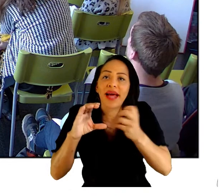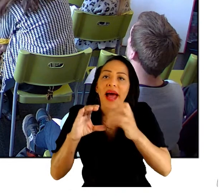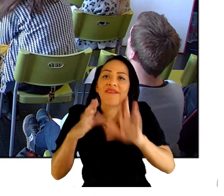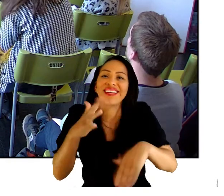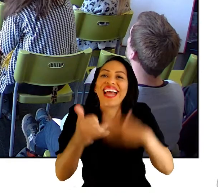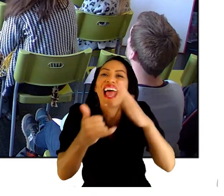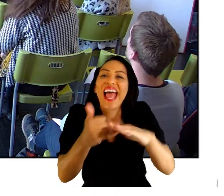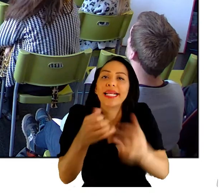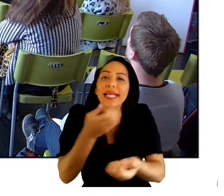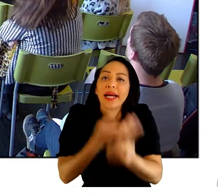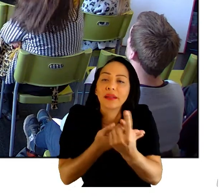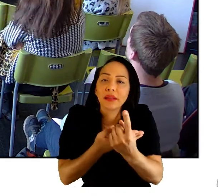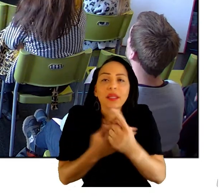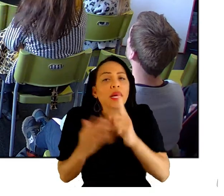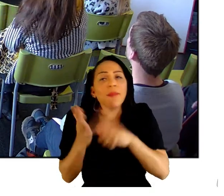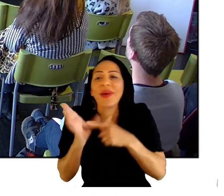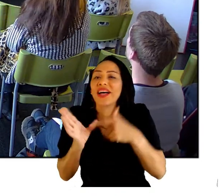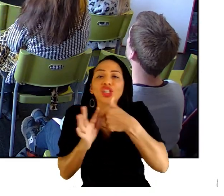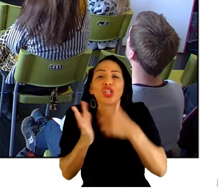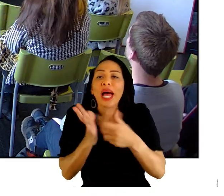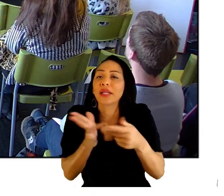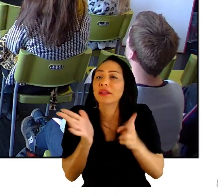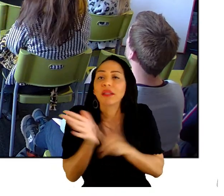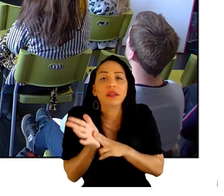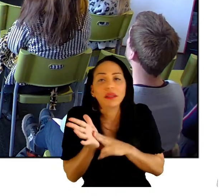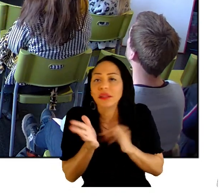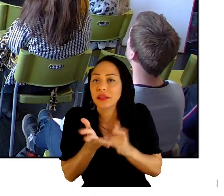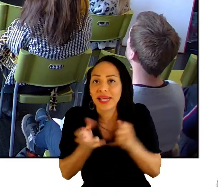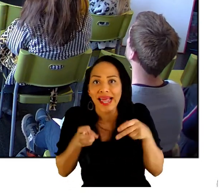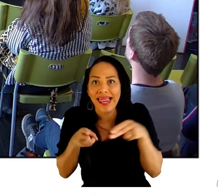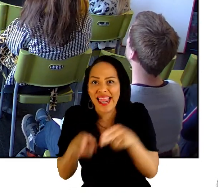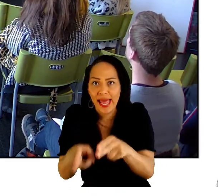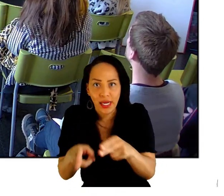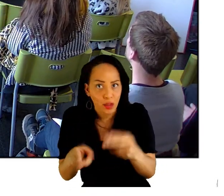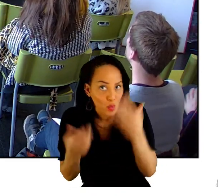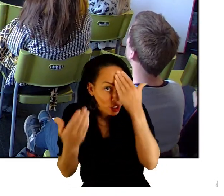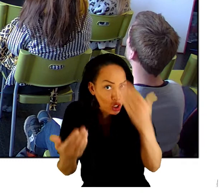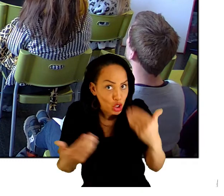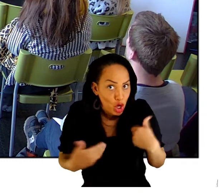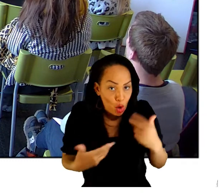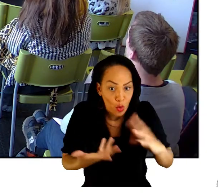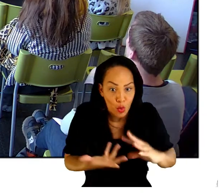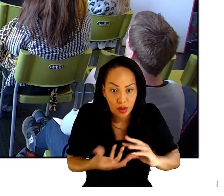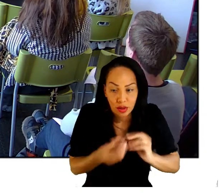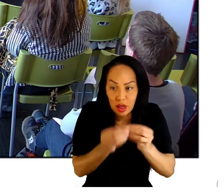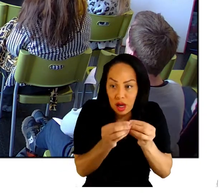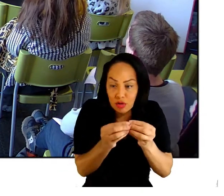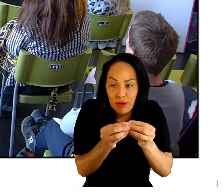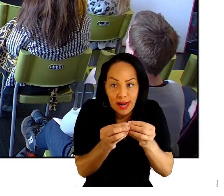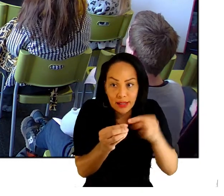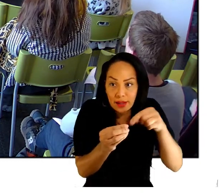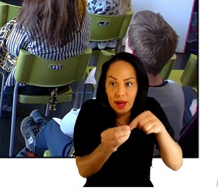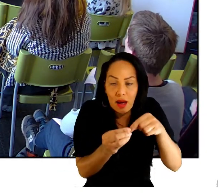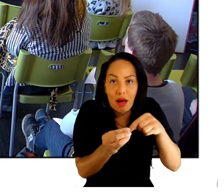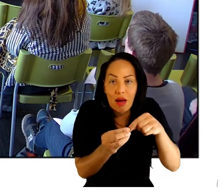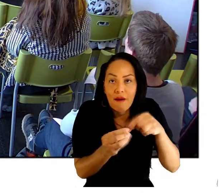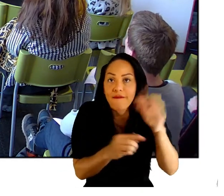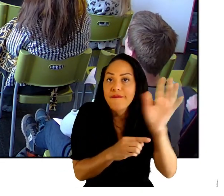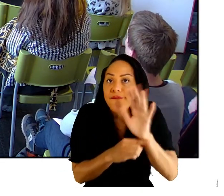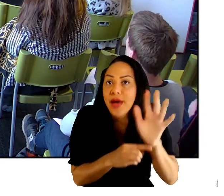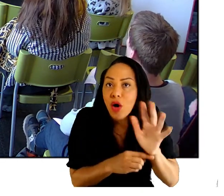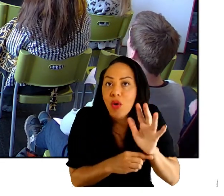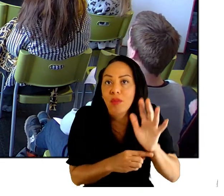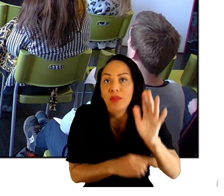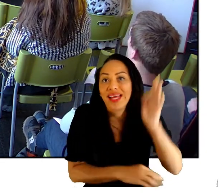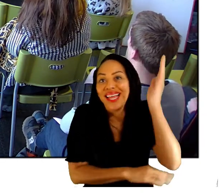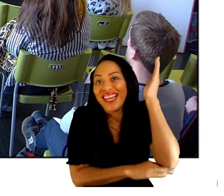Jackson's Lane in London, we didn't know whether we were going to make a film, a lecture, or a performance, or maybe this was also the test for us of whether